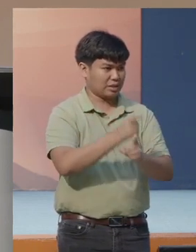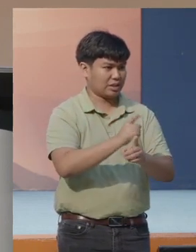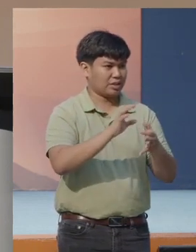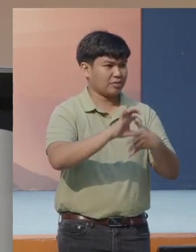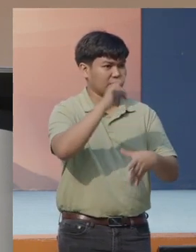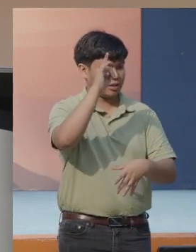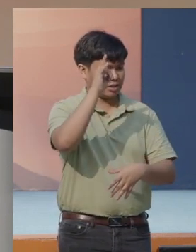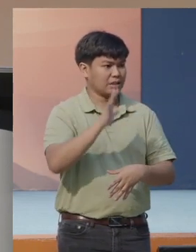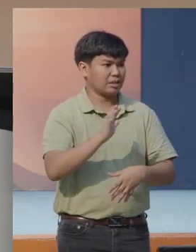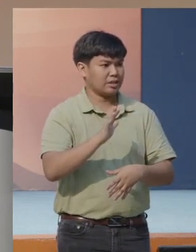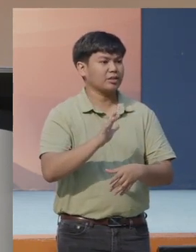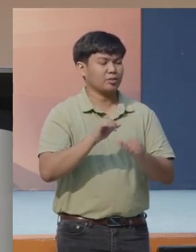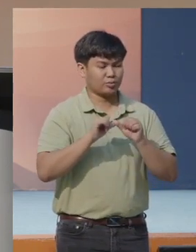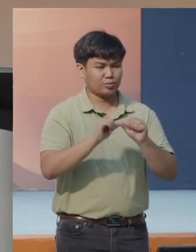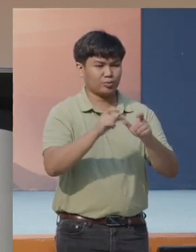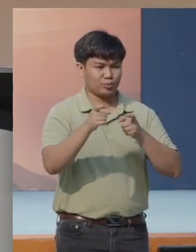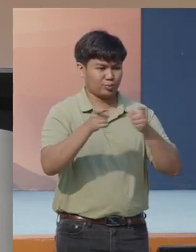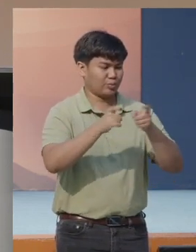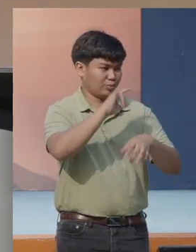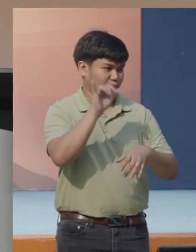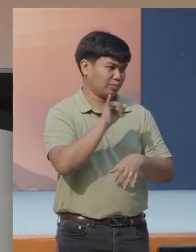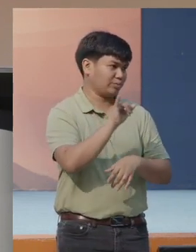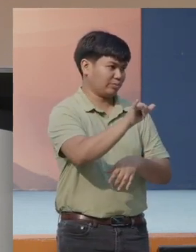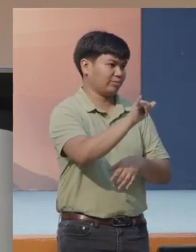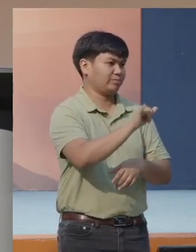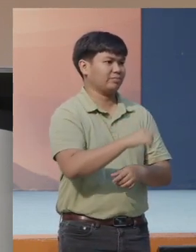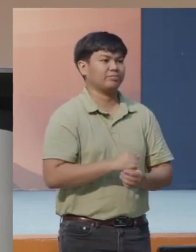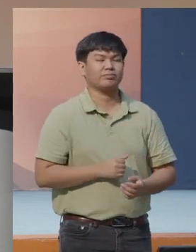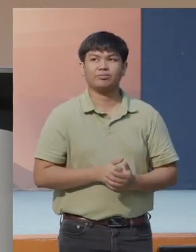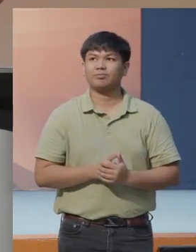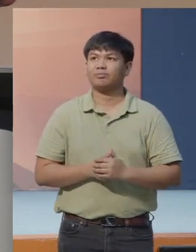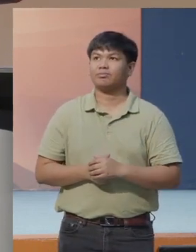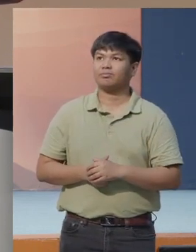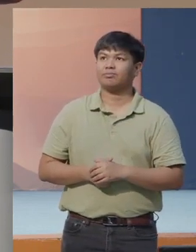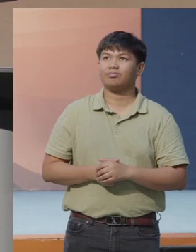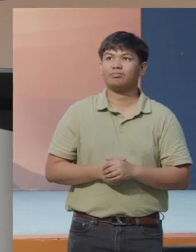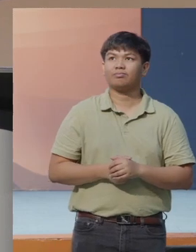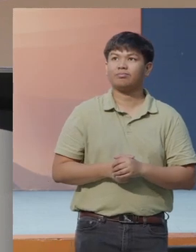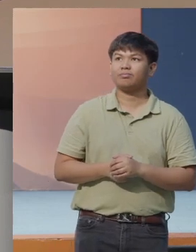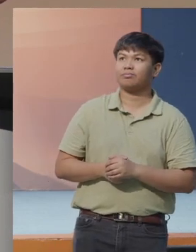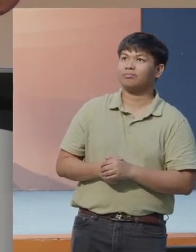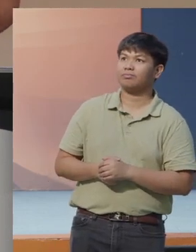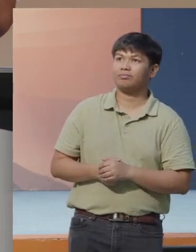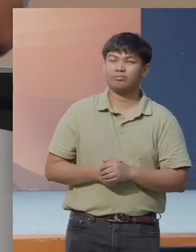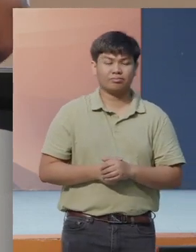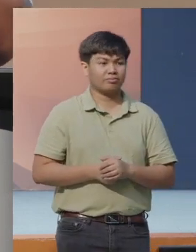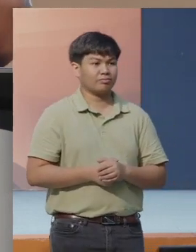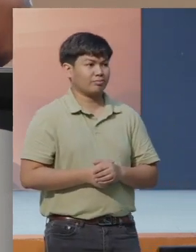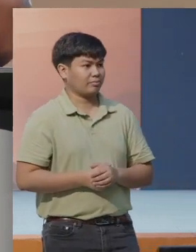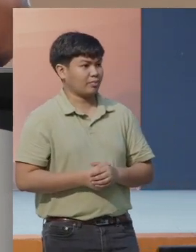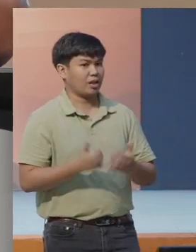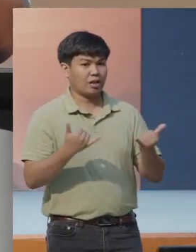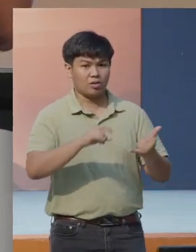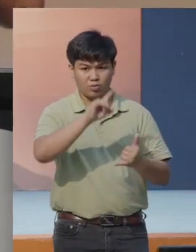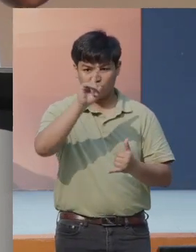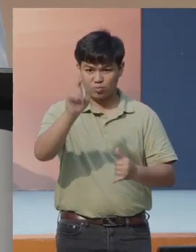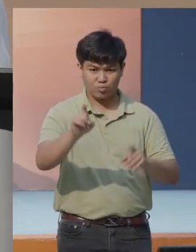of God will reign forever and ever and ever. Ang tanong,